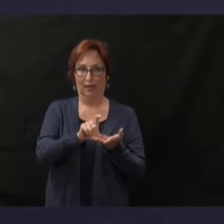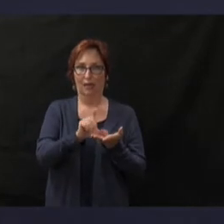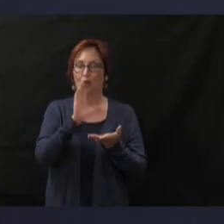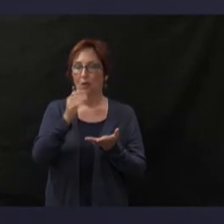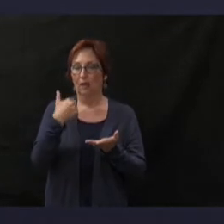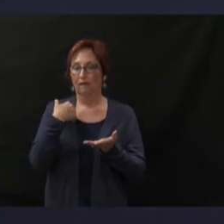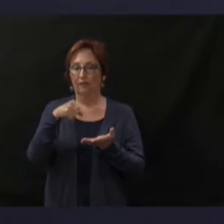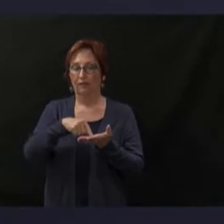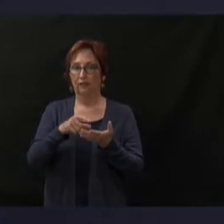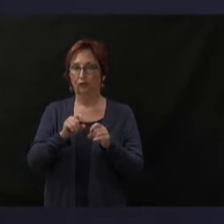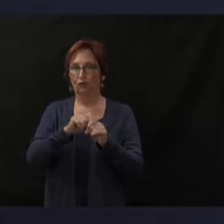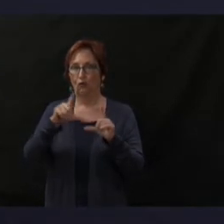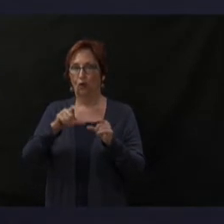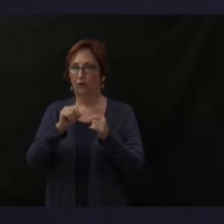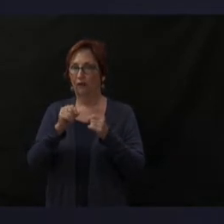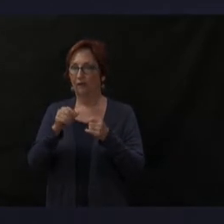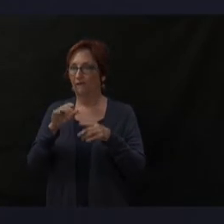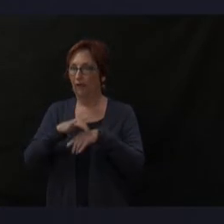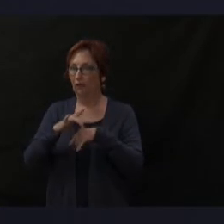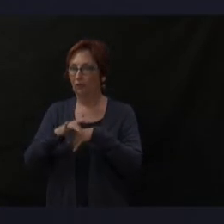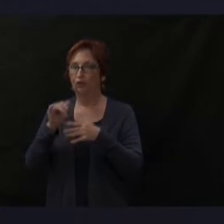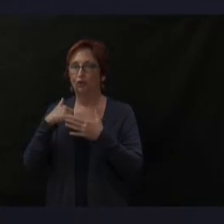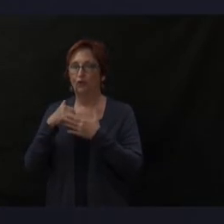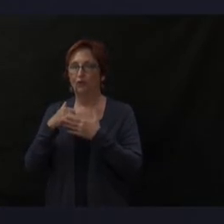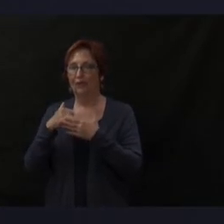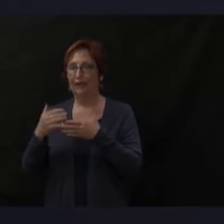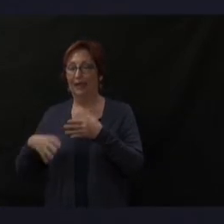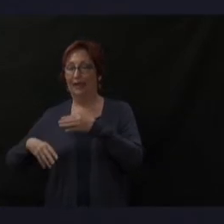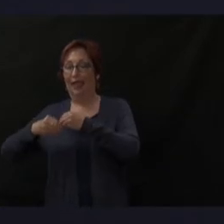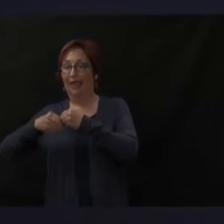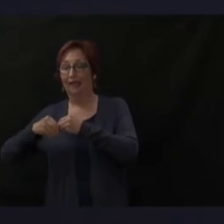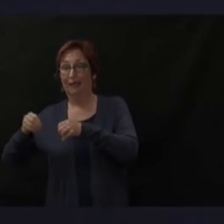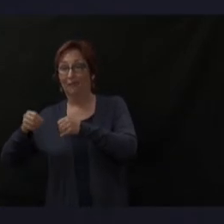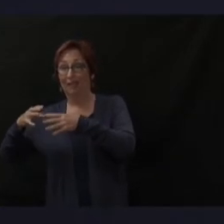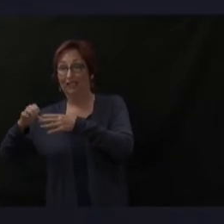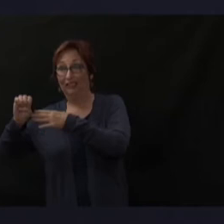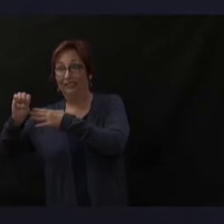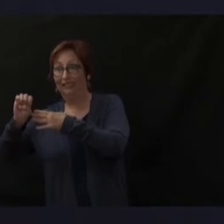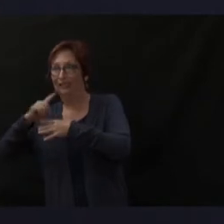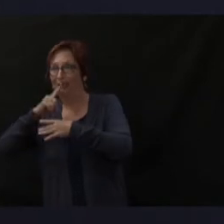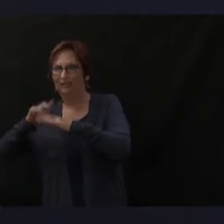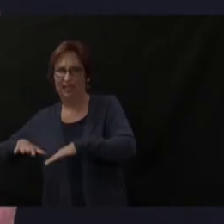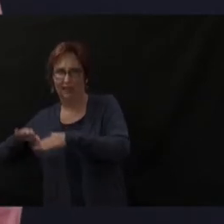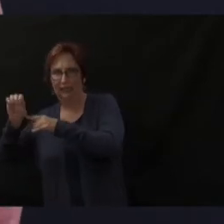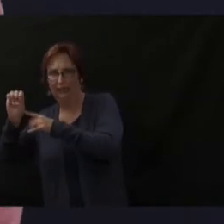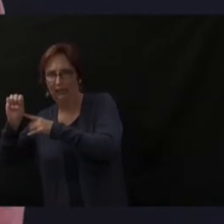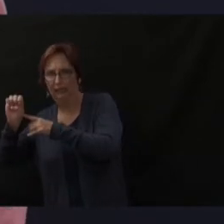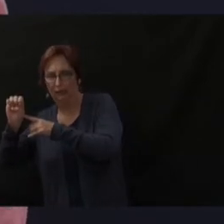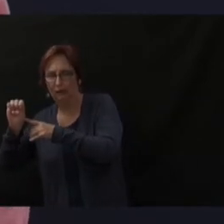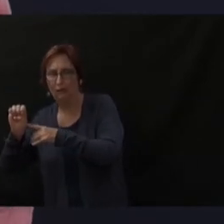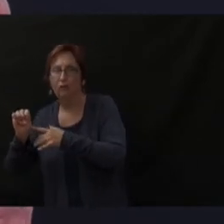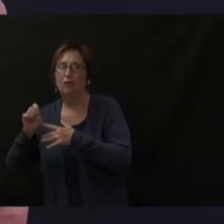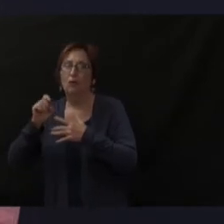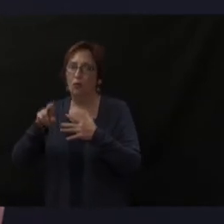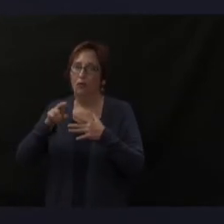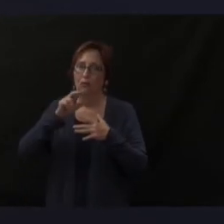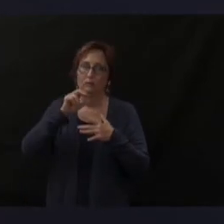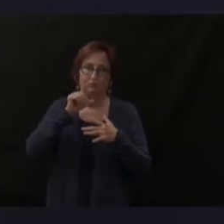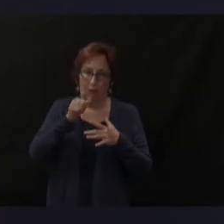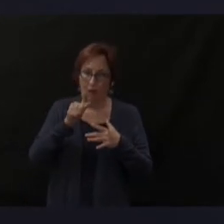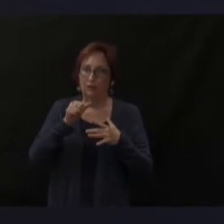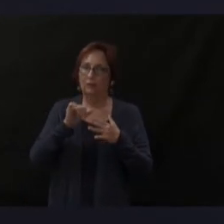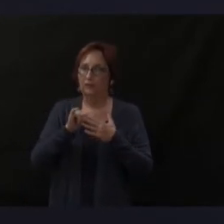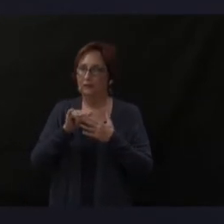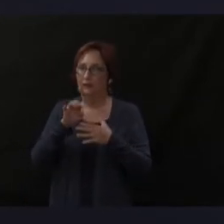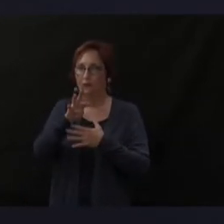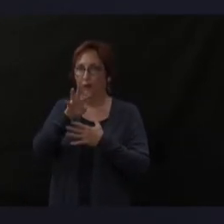so that you can flex using the magic E. This card is a is 45 in the regular